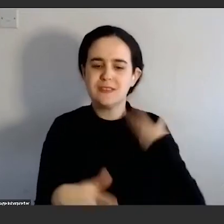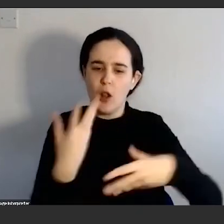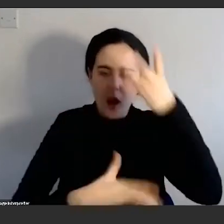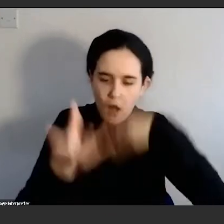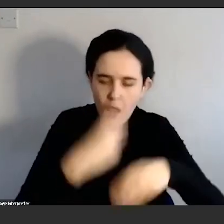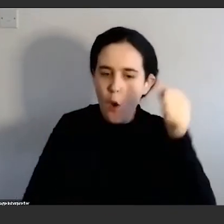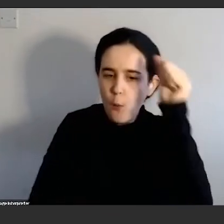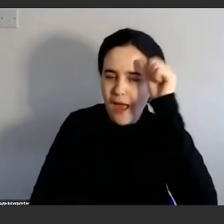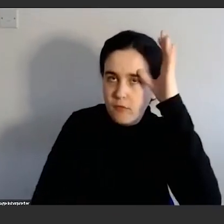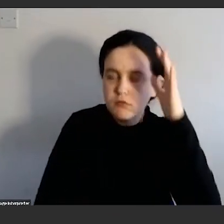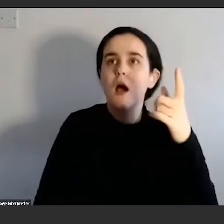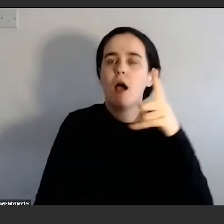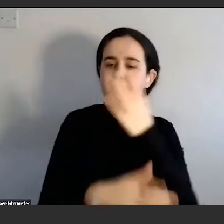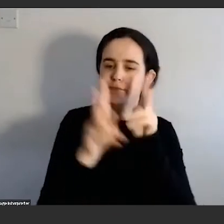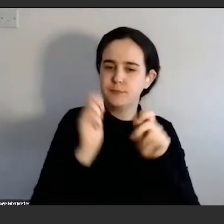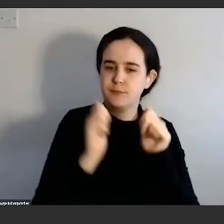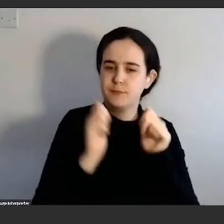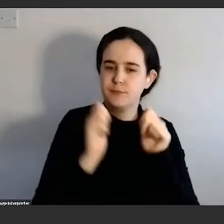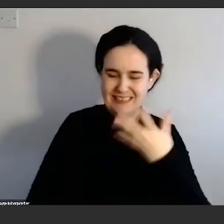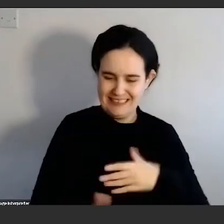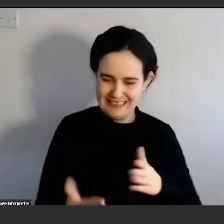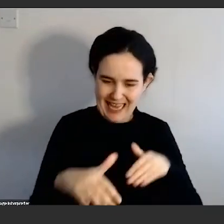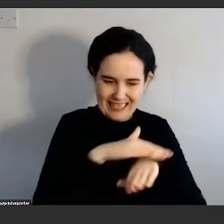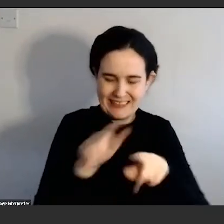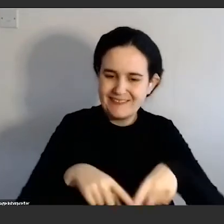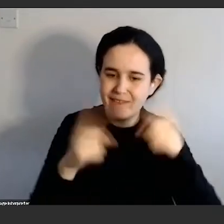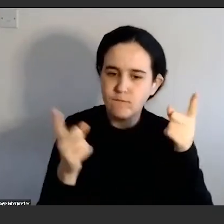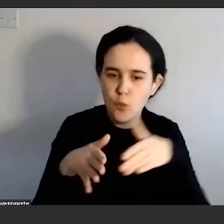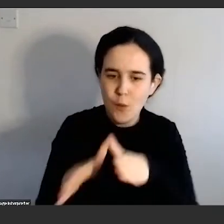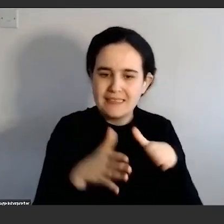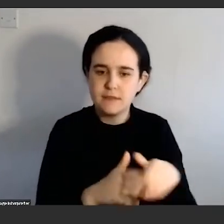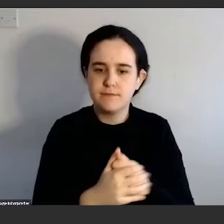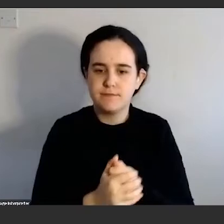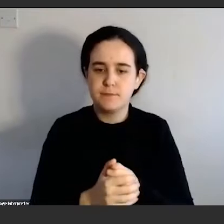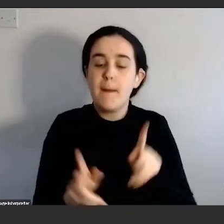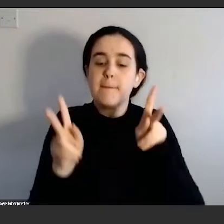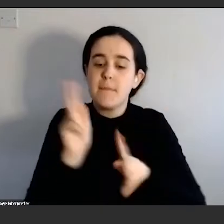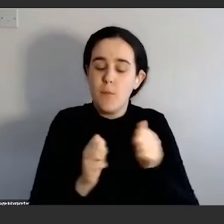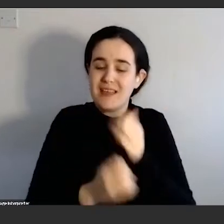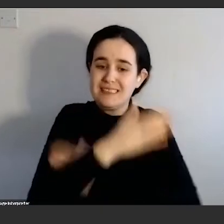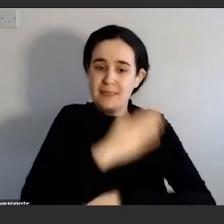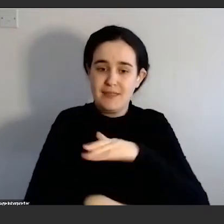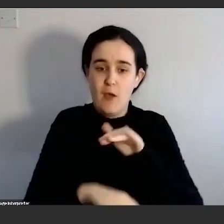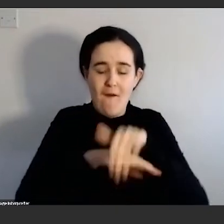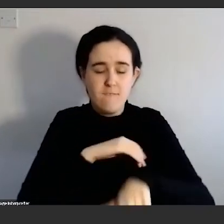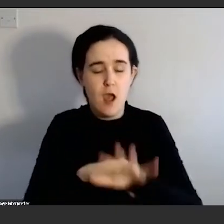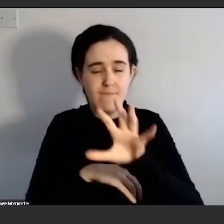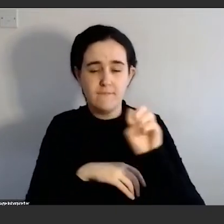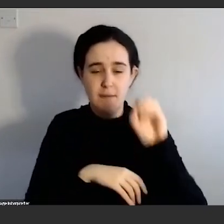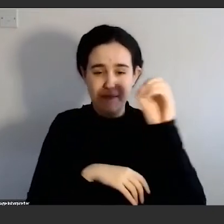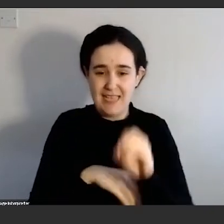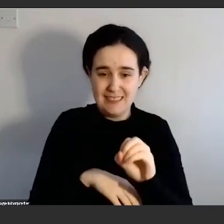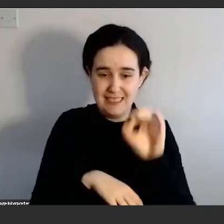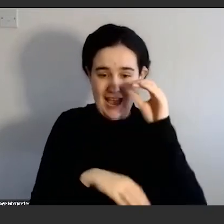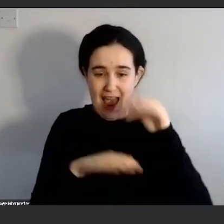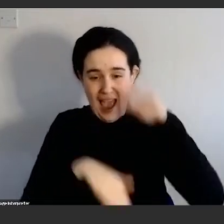equity in healthcare, not equality. On average, people with disabilities may have higher needs for healthcare. So we need the healthcare